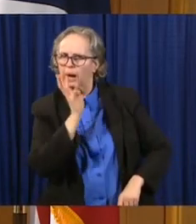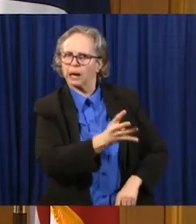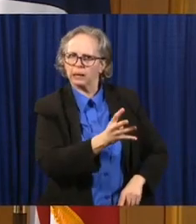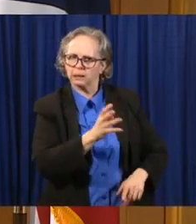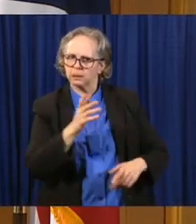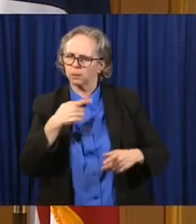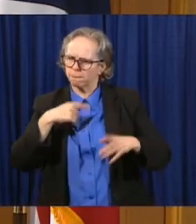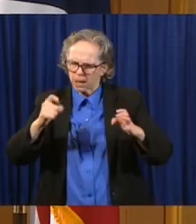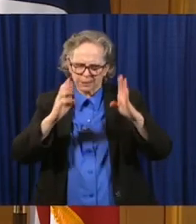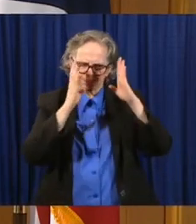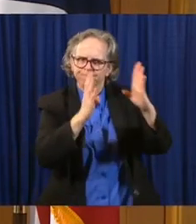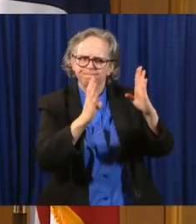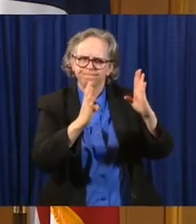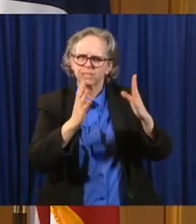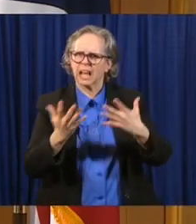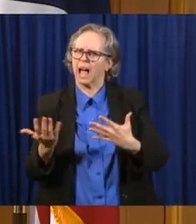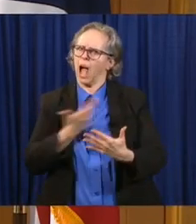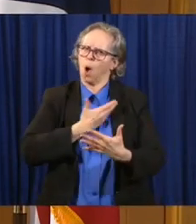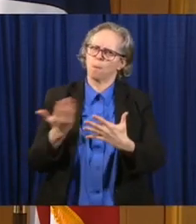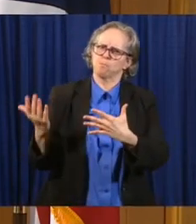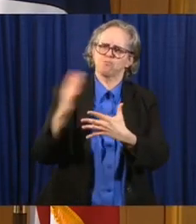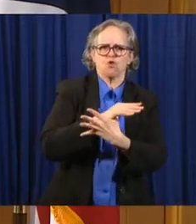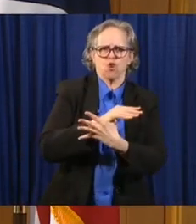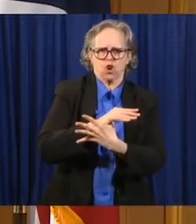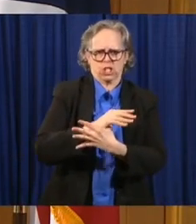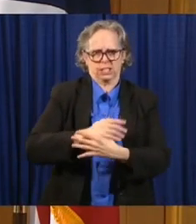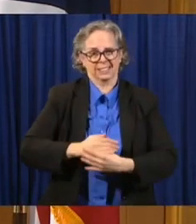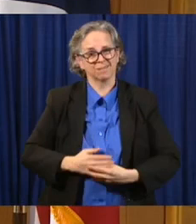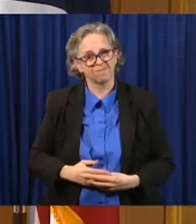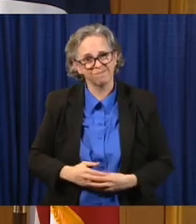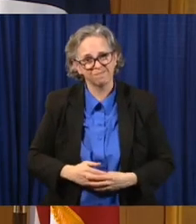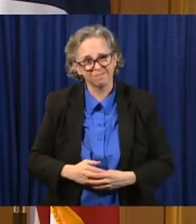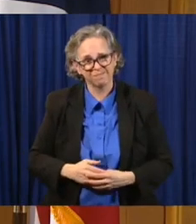that. I've also asked